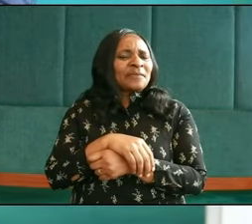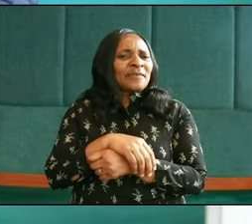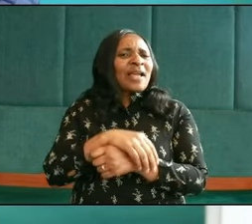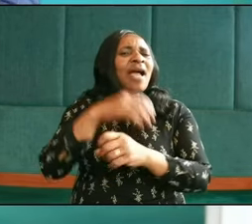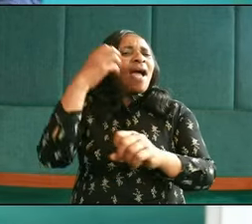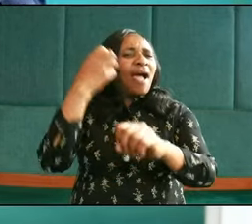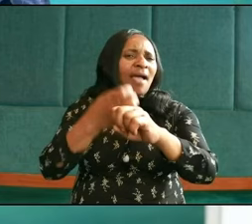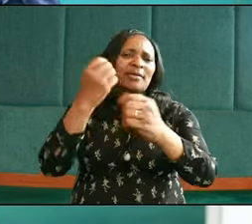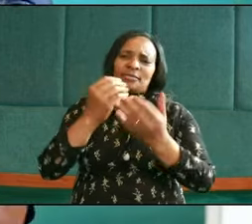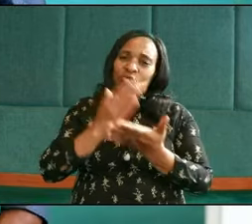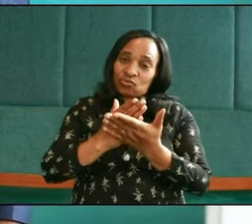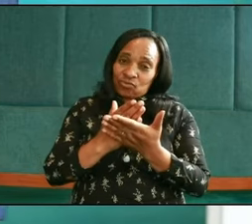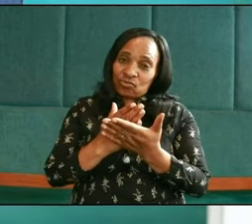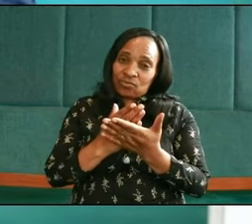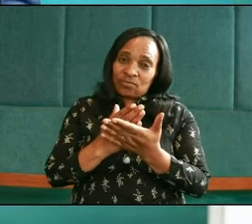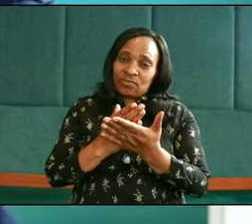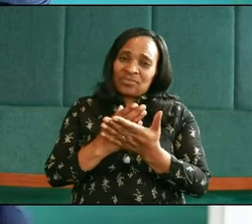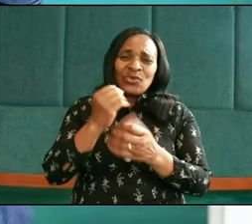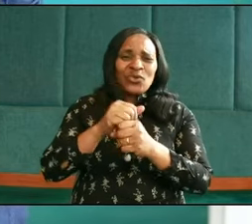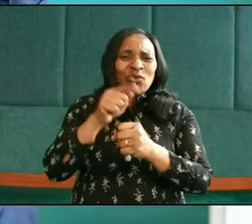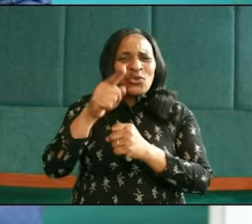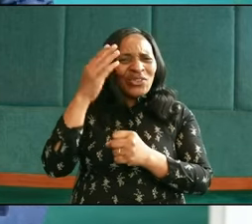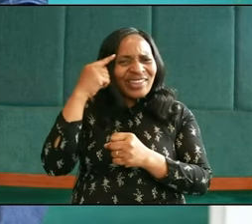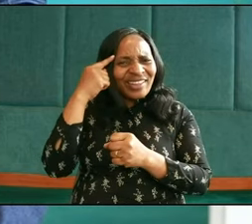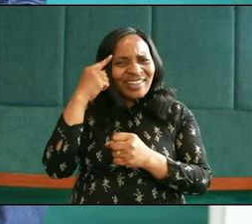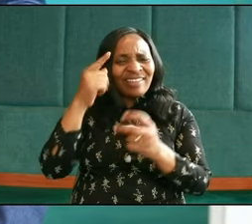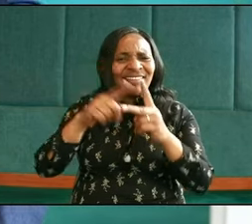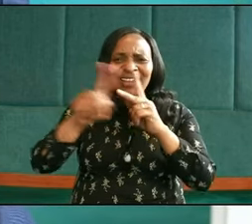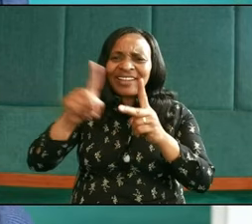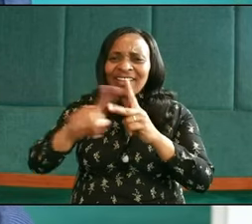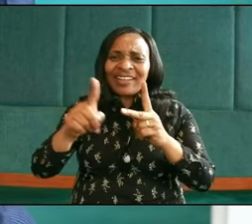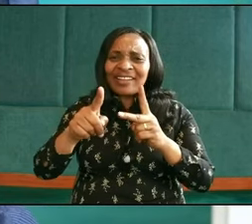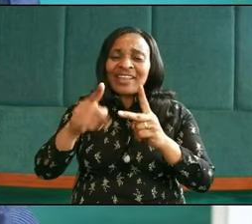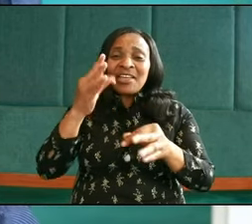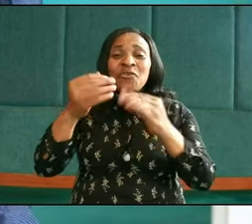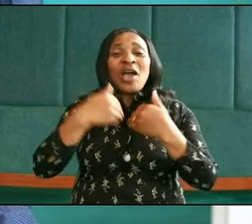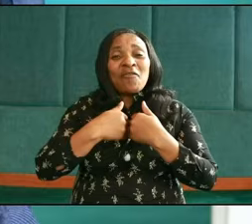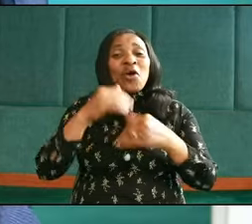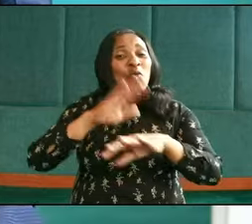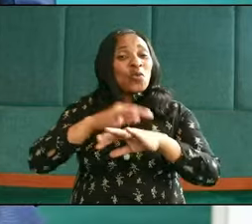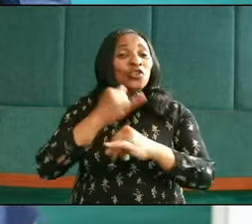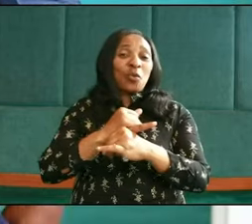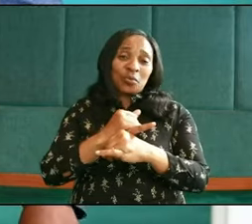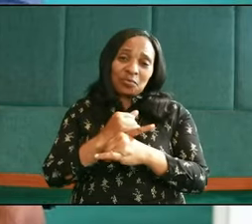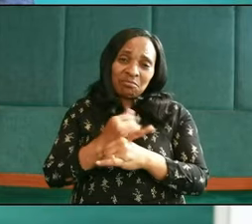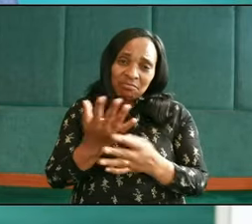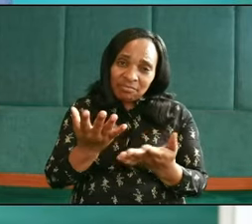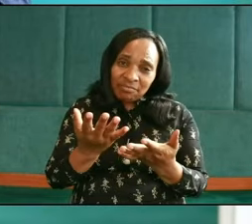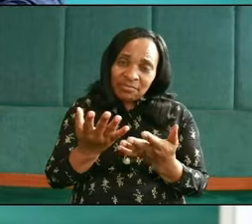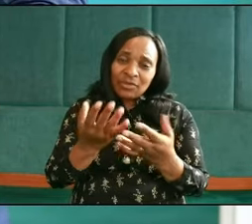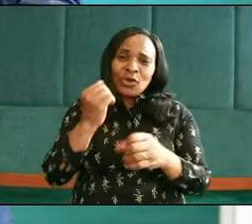tough. Do you think you escaped because you have a good job? Do you think